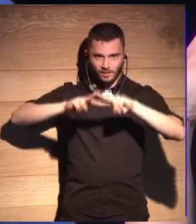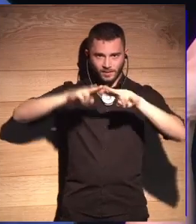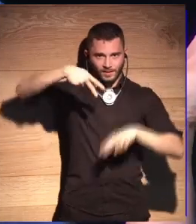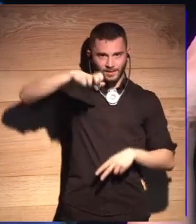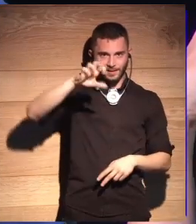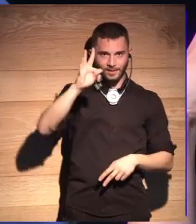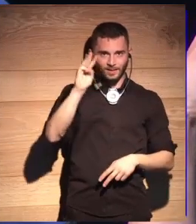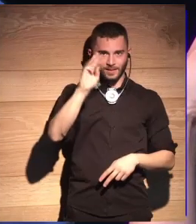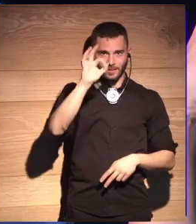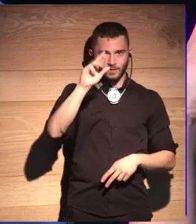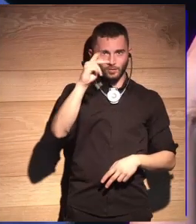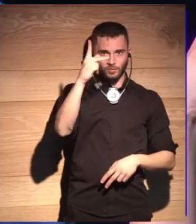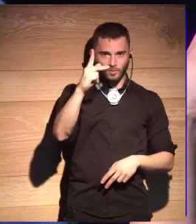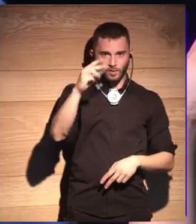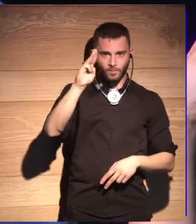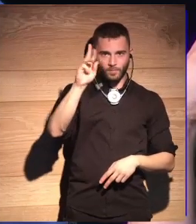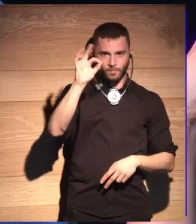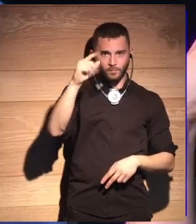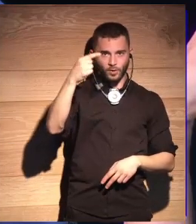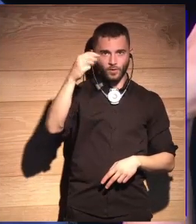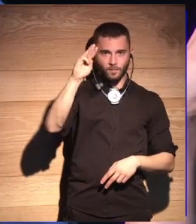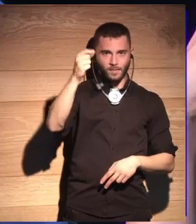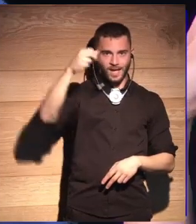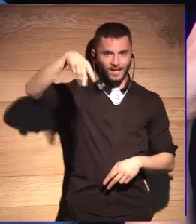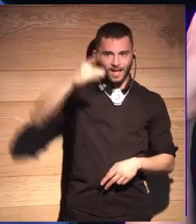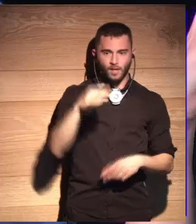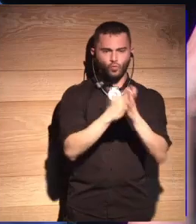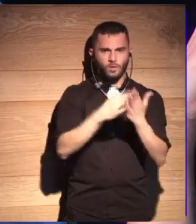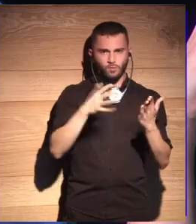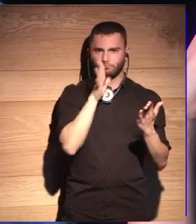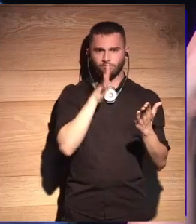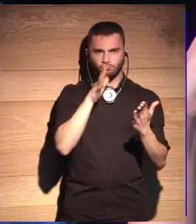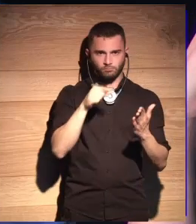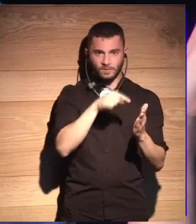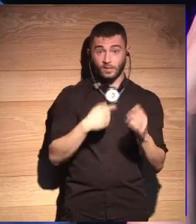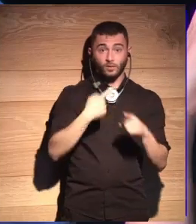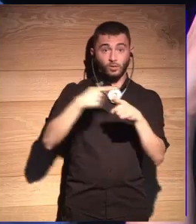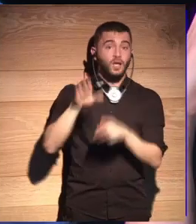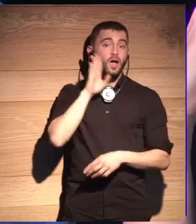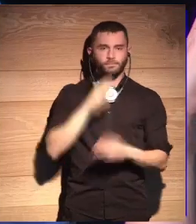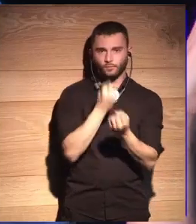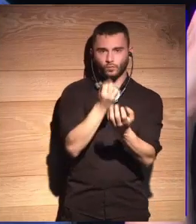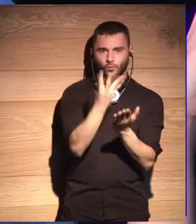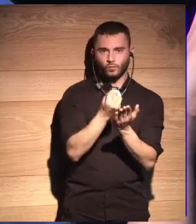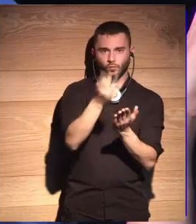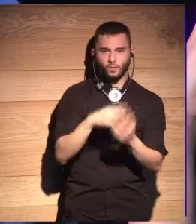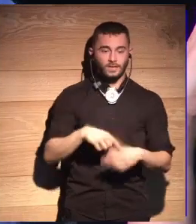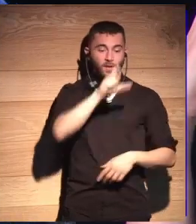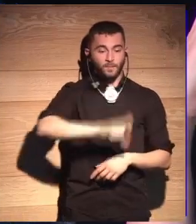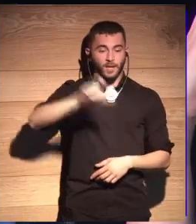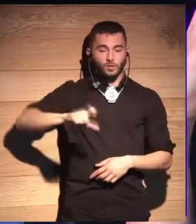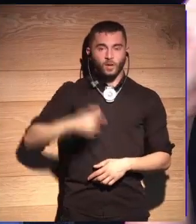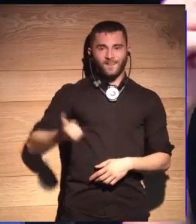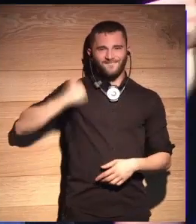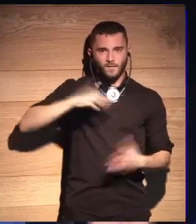it showed that actually there was the people who believed the theories about Hillary Clinton running a pedophile network out of a pizza restaurant. It wasn't